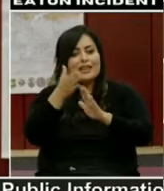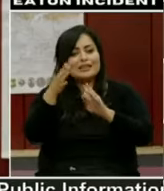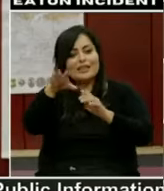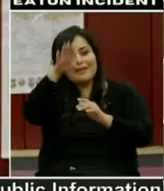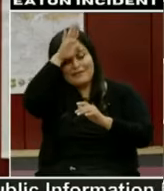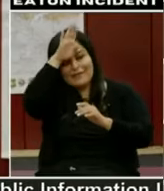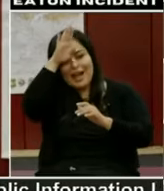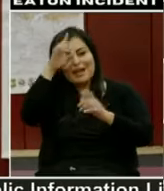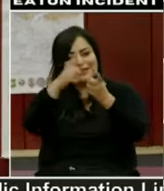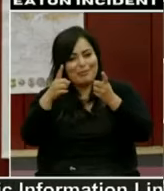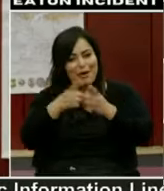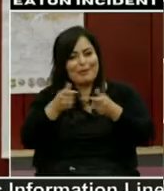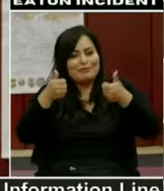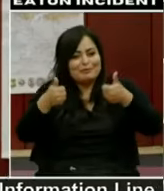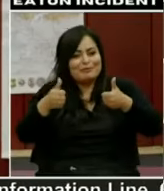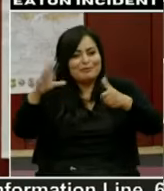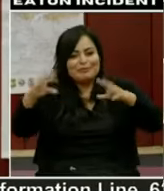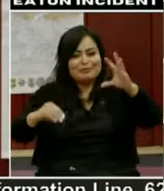suppression incident management team.